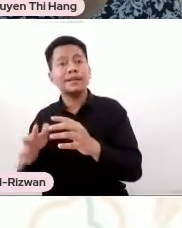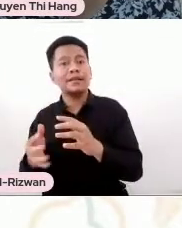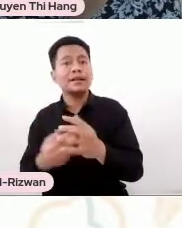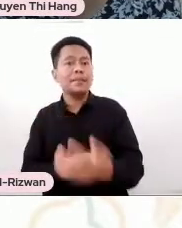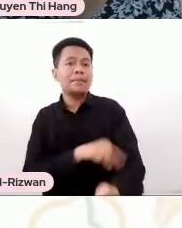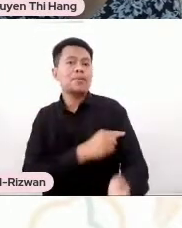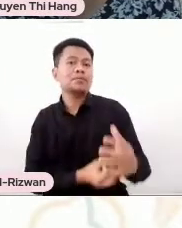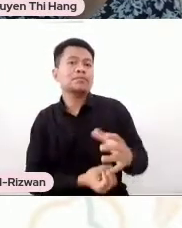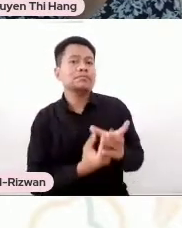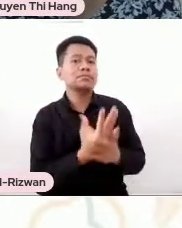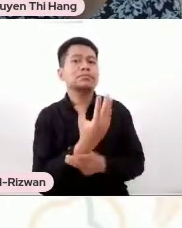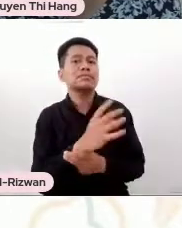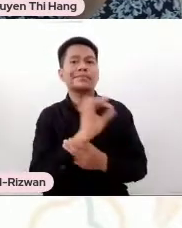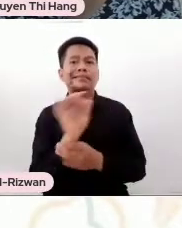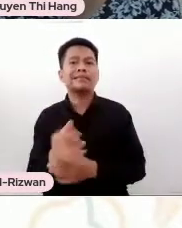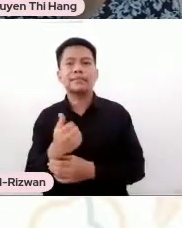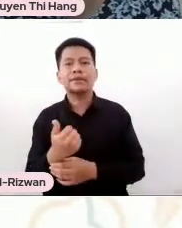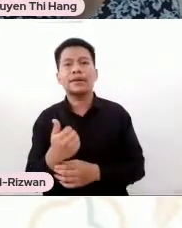ya. Seperti itu.